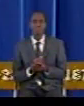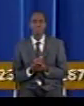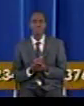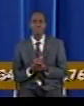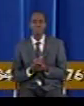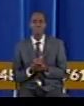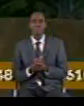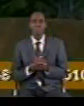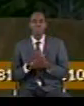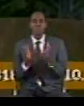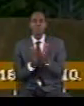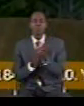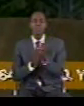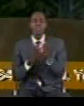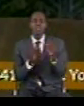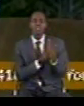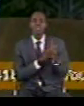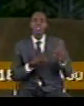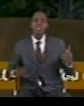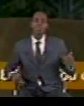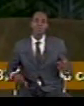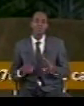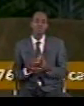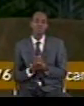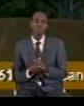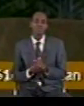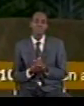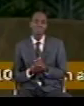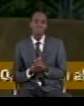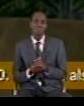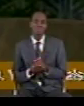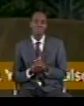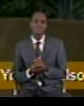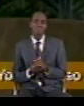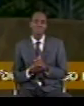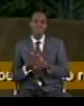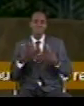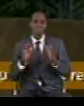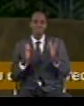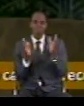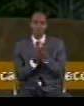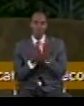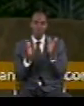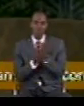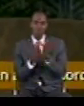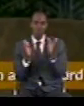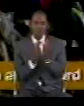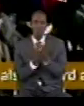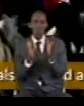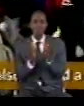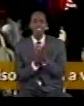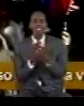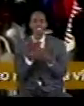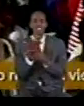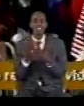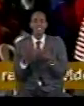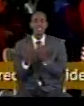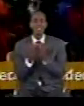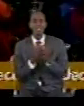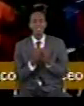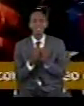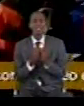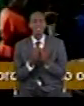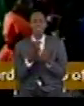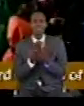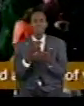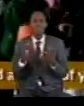Praise the Lord. Let's put our hands together as we expect the next testifier. Something is